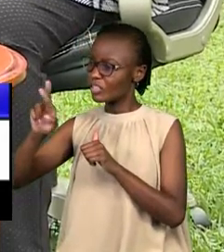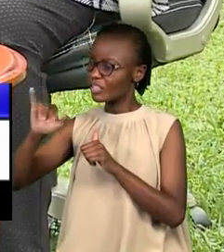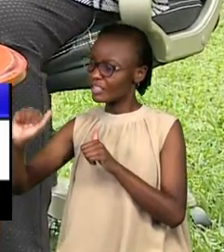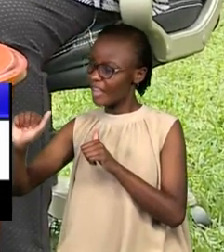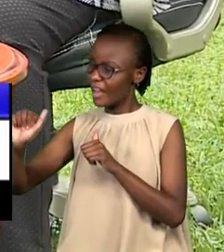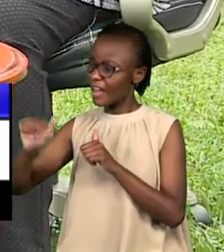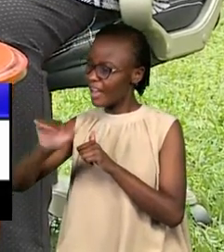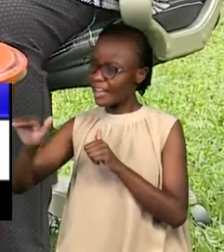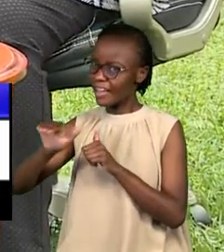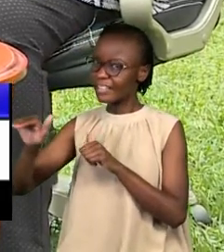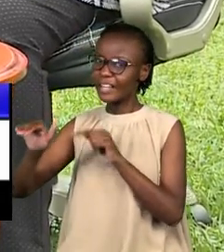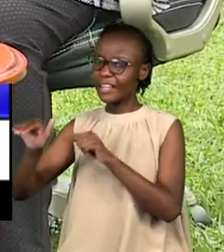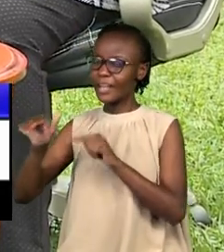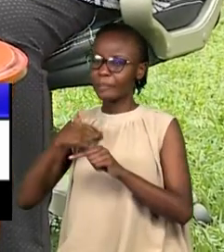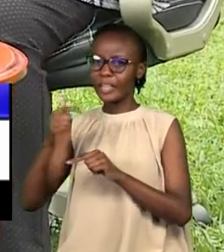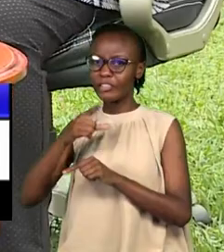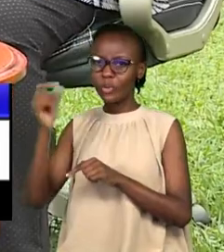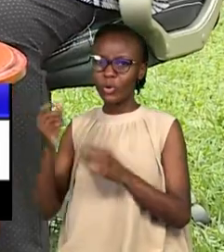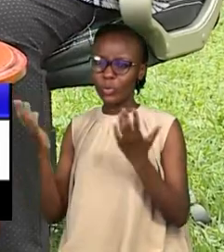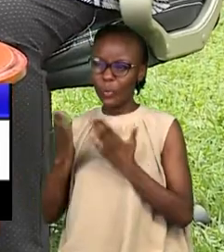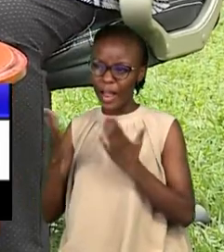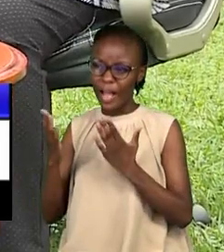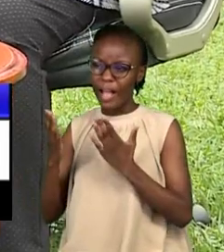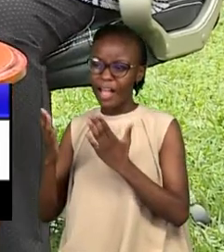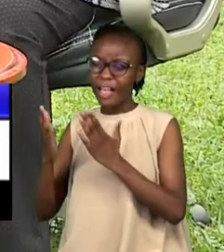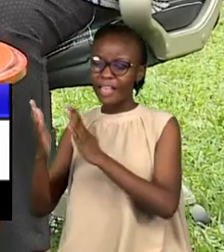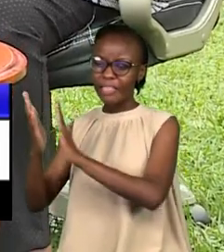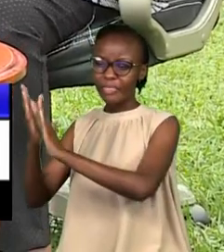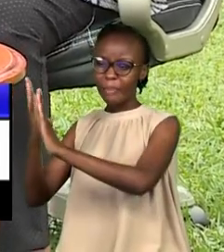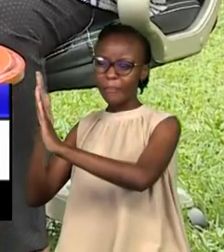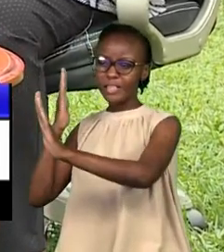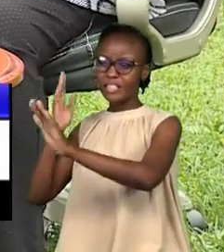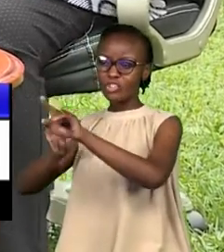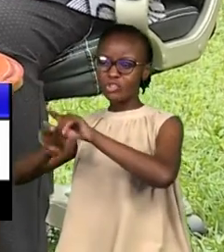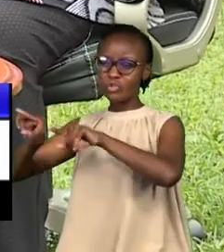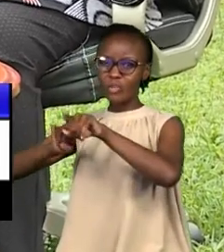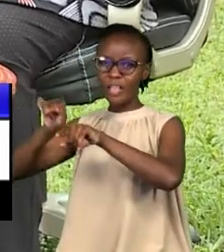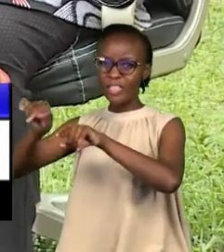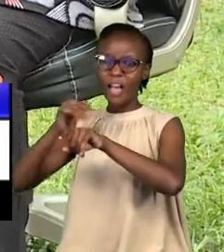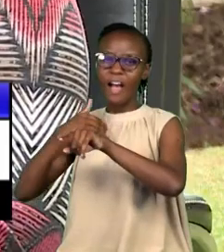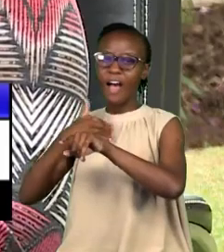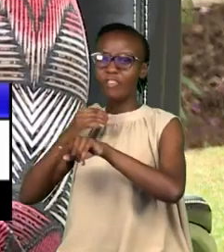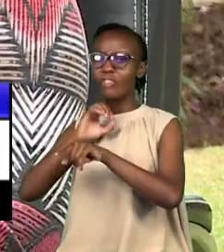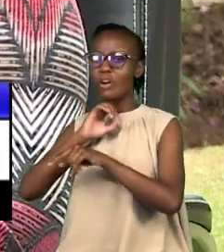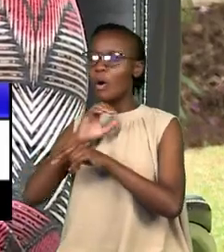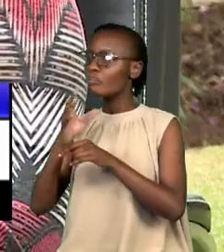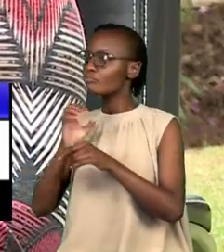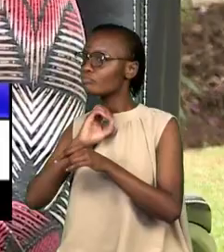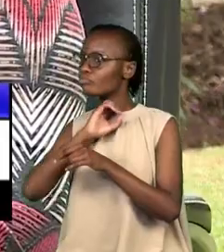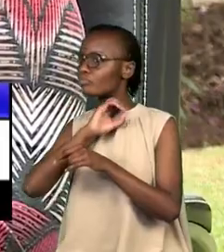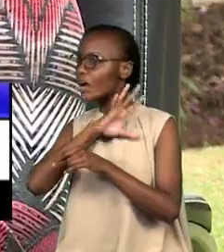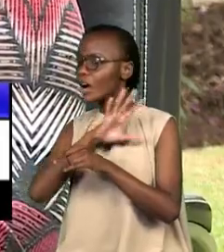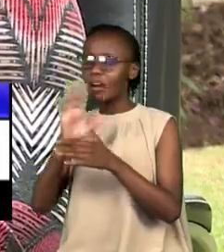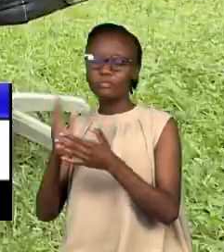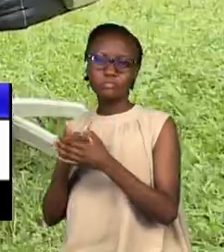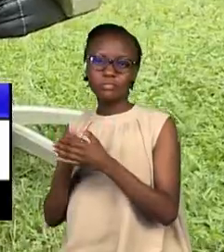Salzburg, to go to the bus tour where this movie Sound of Music was made. Dr. Ngahu, today there